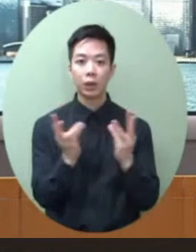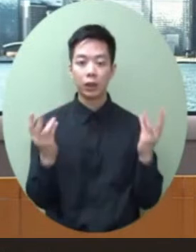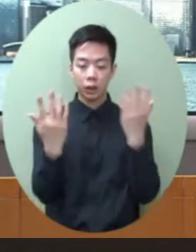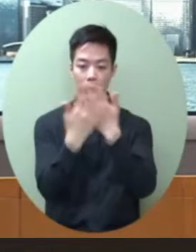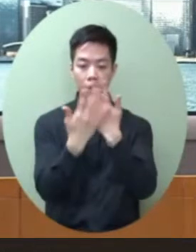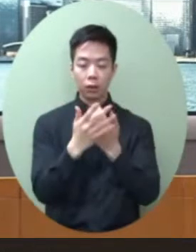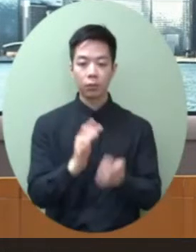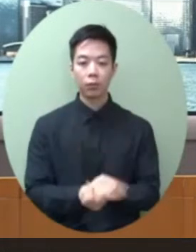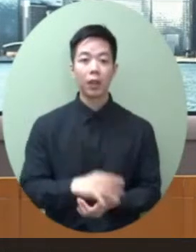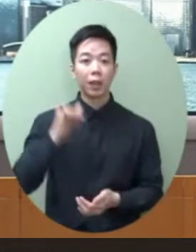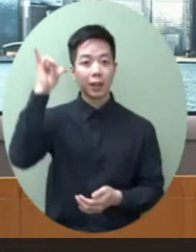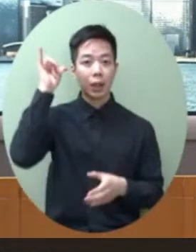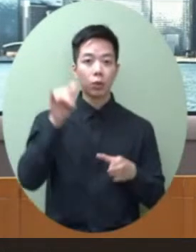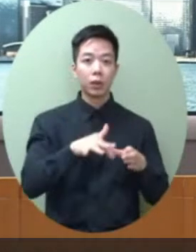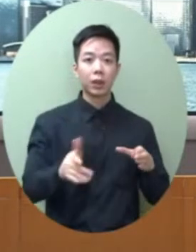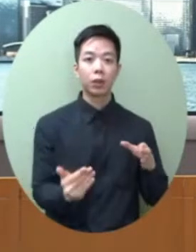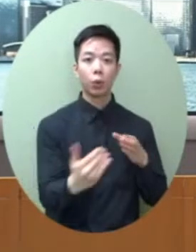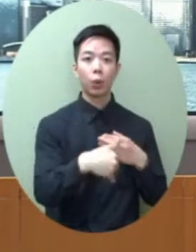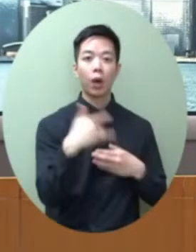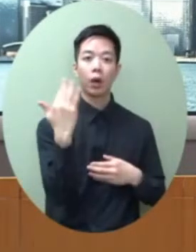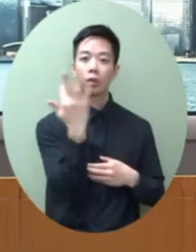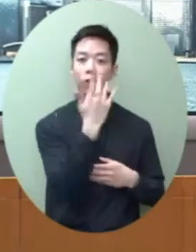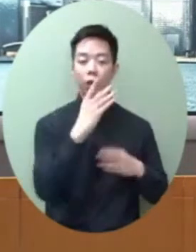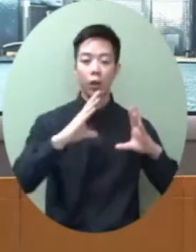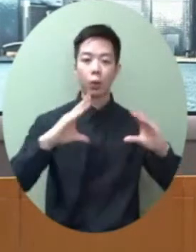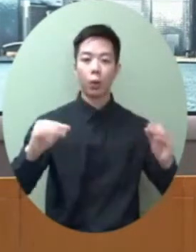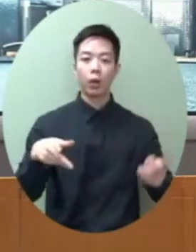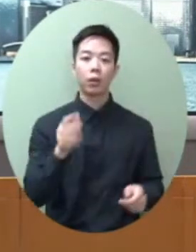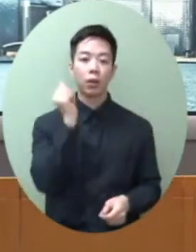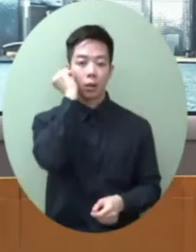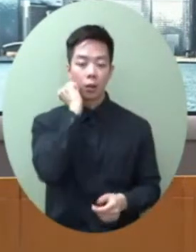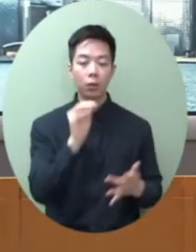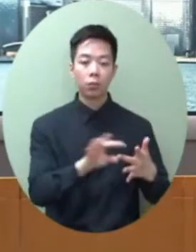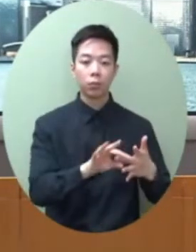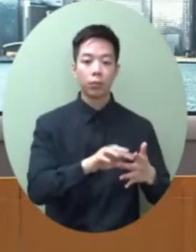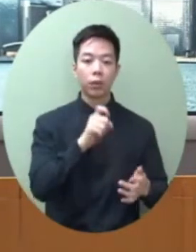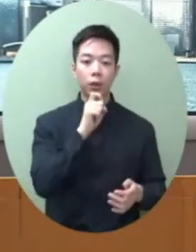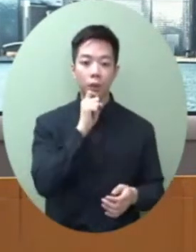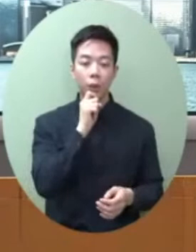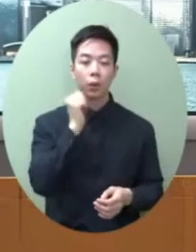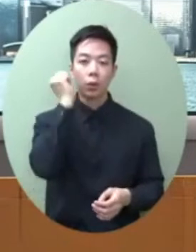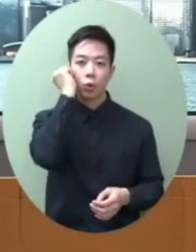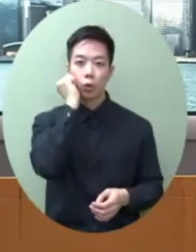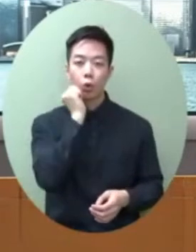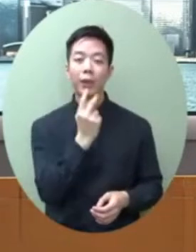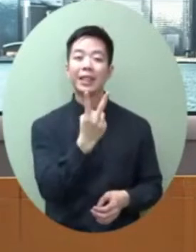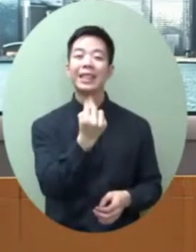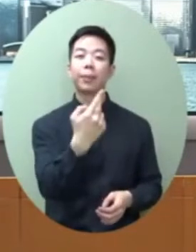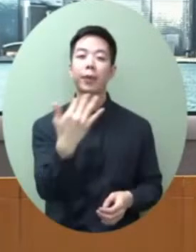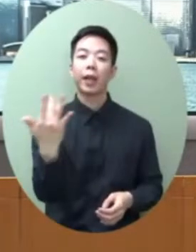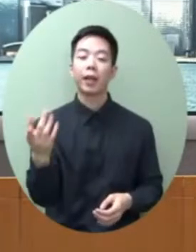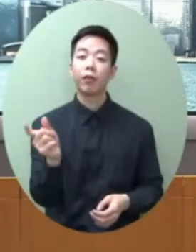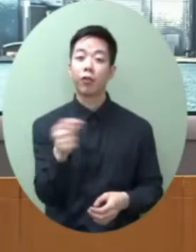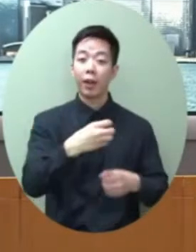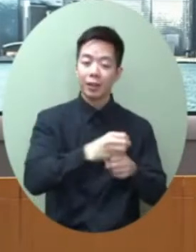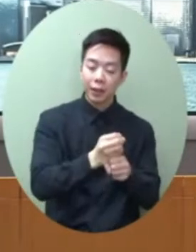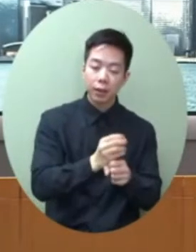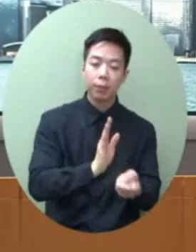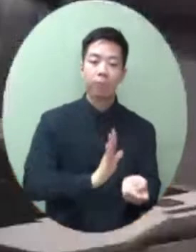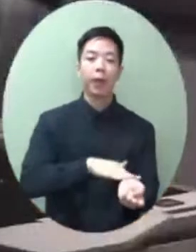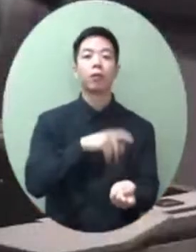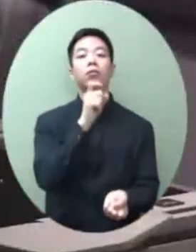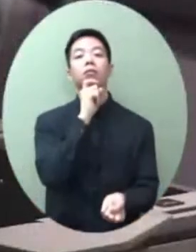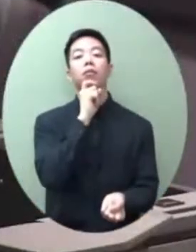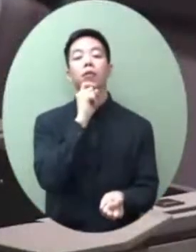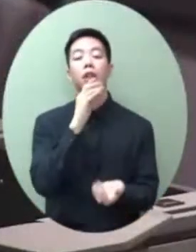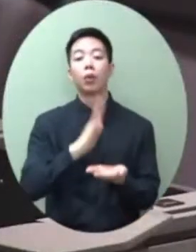Cable news. For the Ngao One, Choi Wan elderly home, over 20